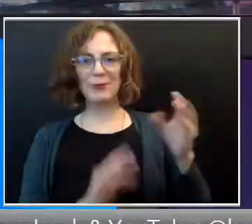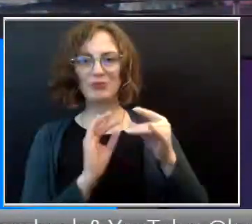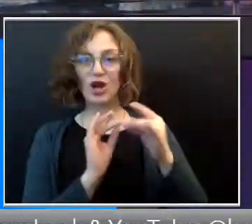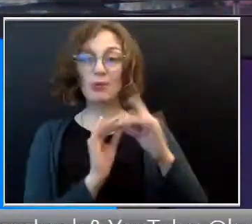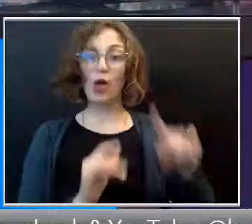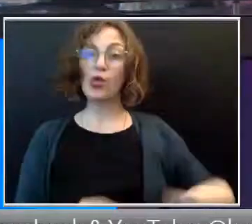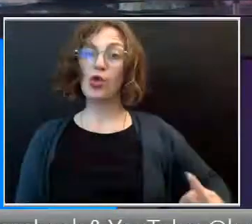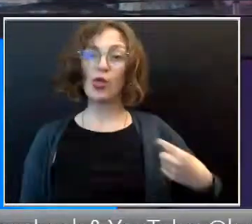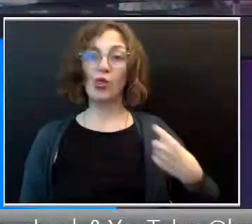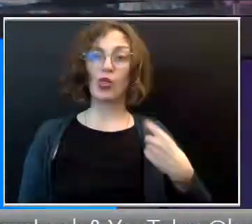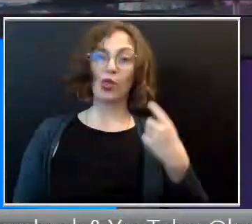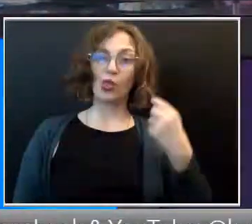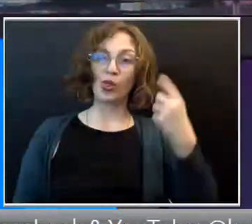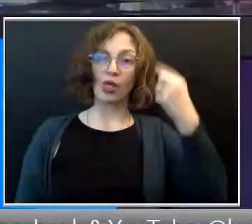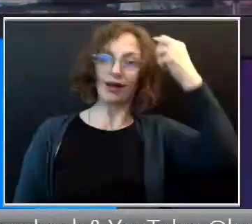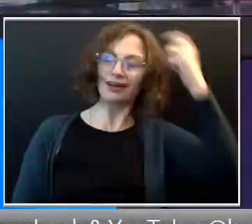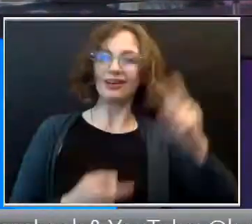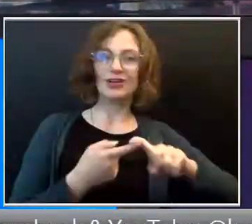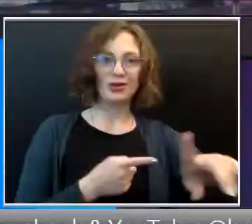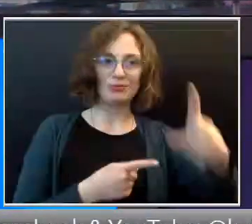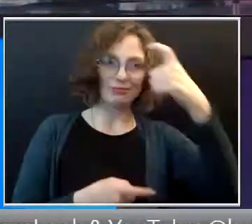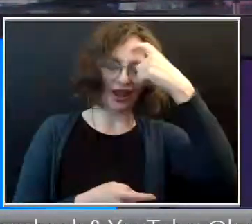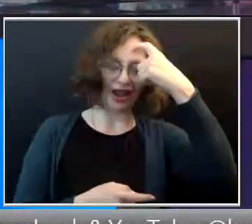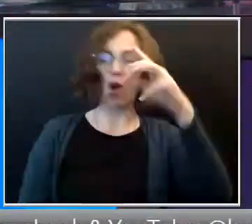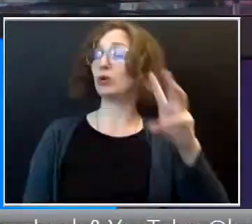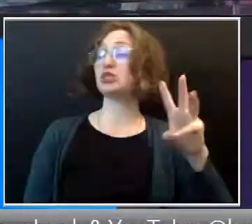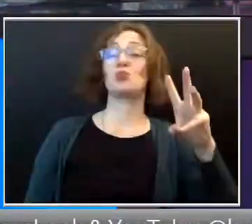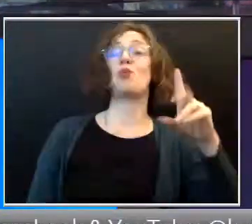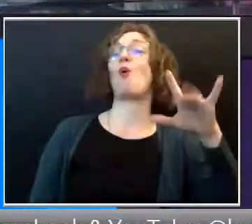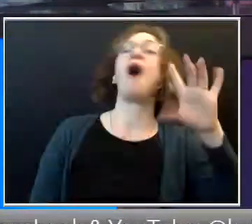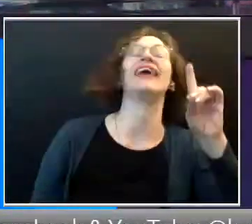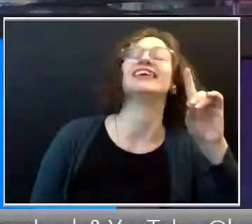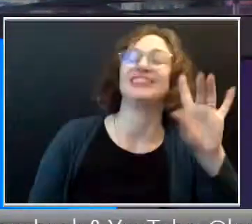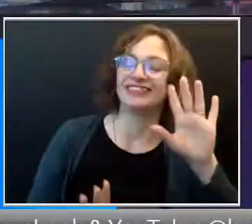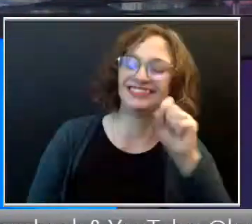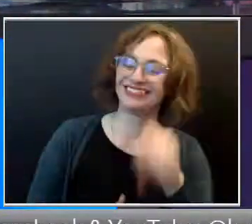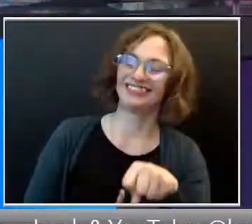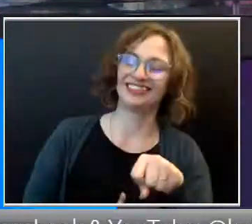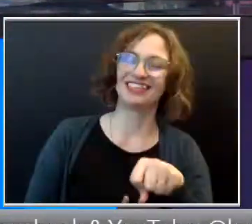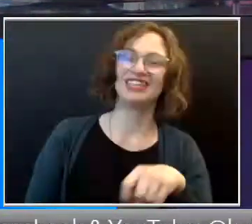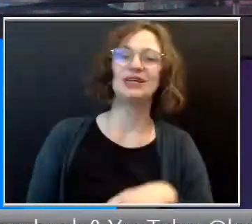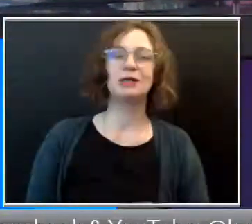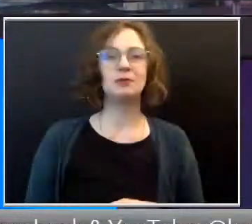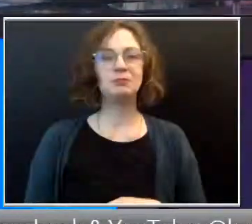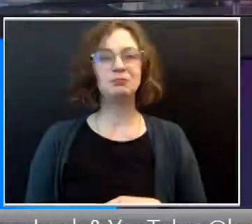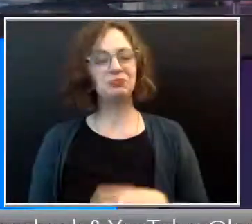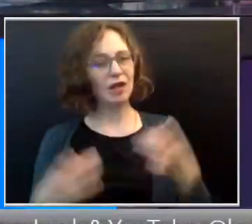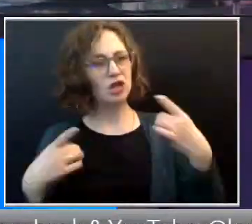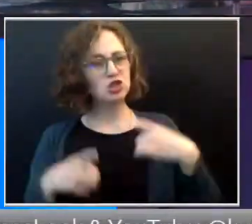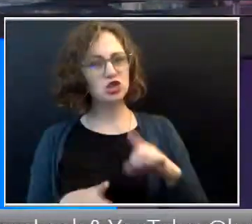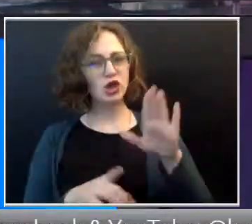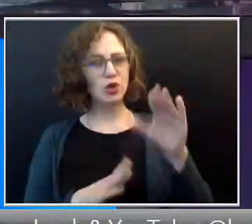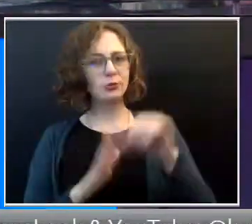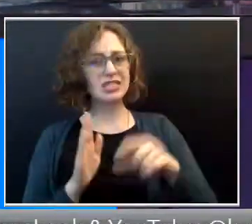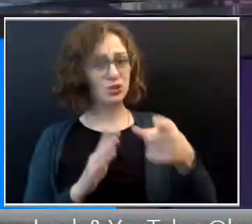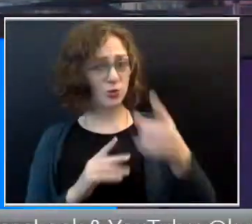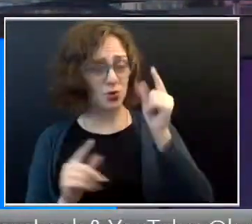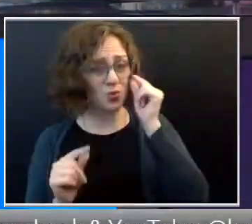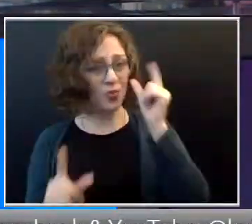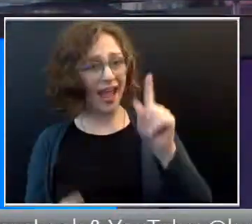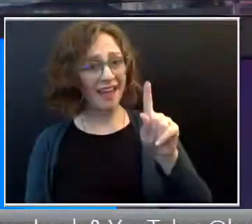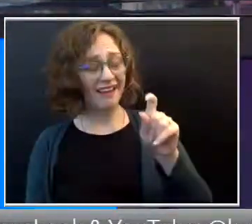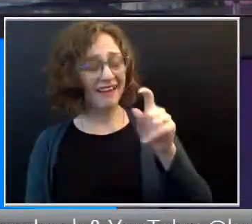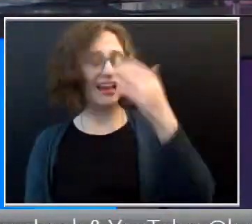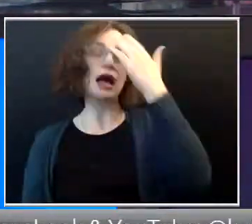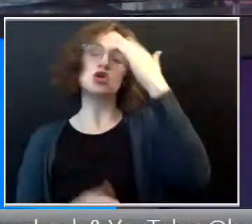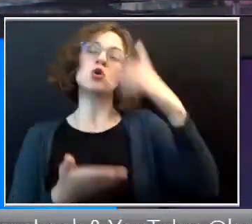into your brain? Oh, absolutely wild, yeah. Now, were you awake during the procedure? Because in some cases, the patients